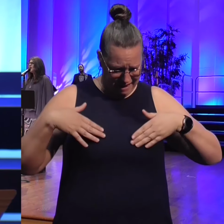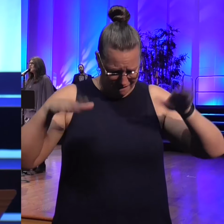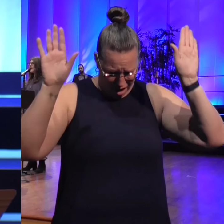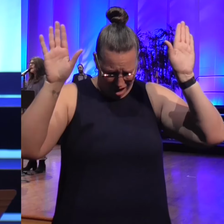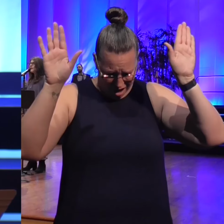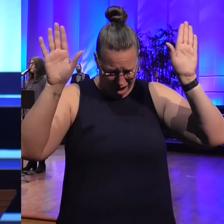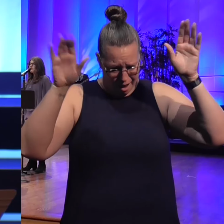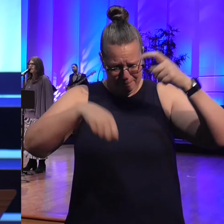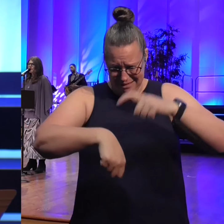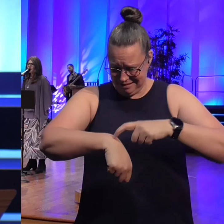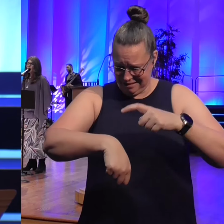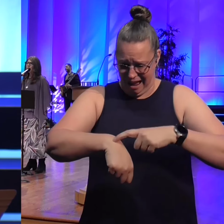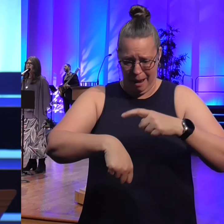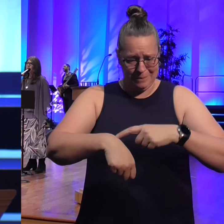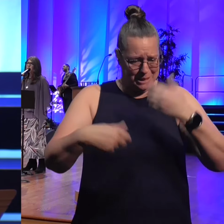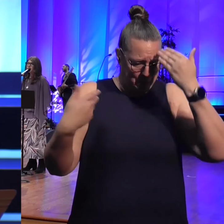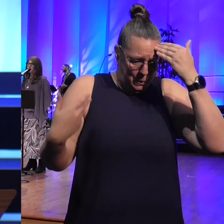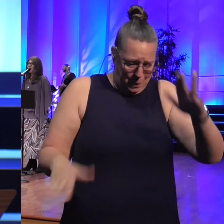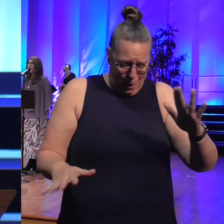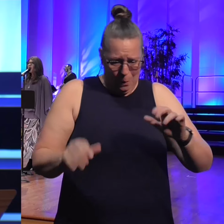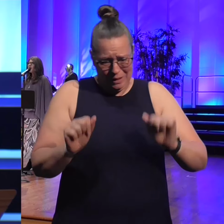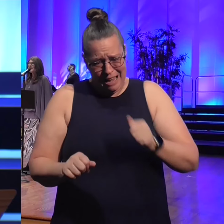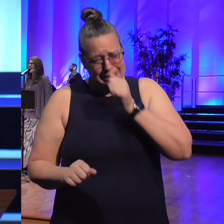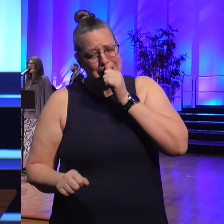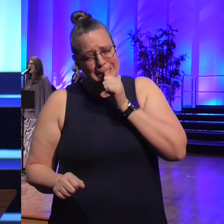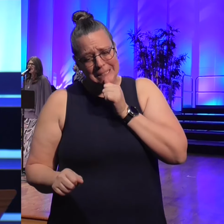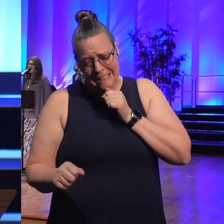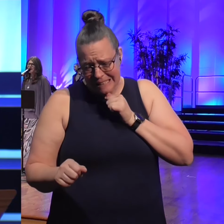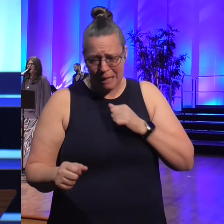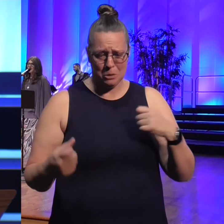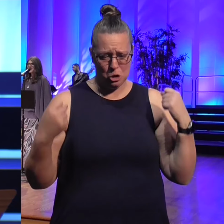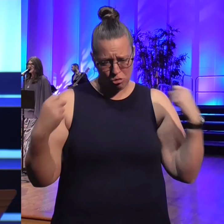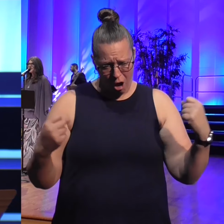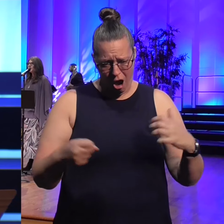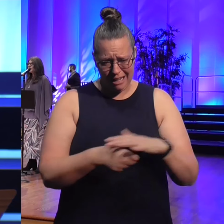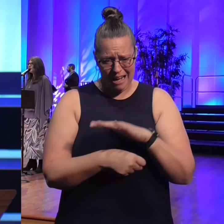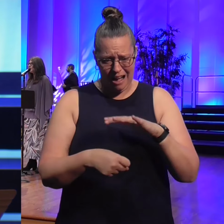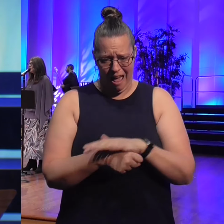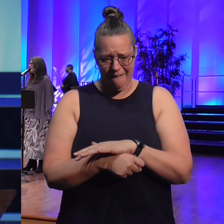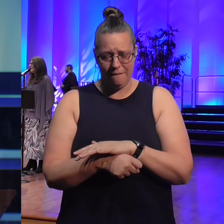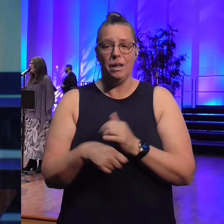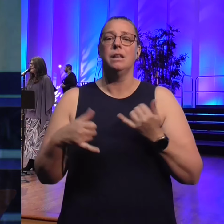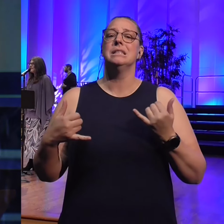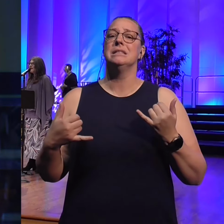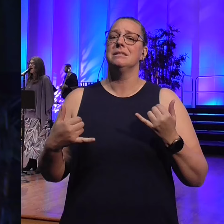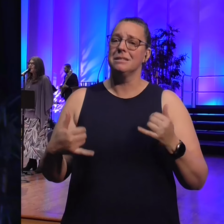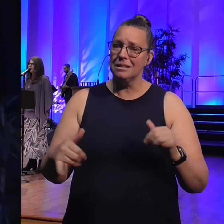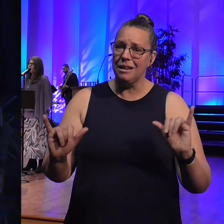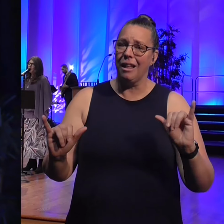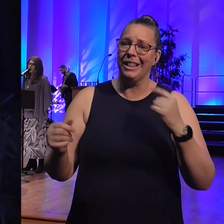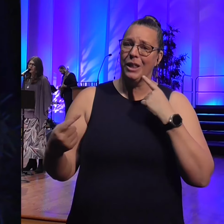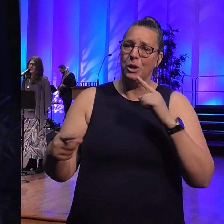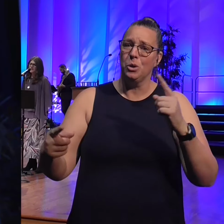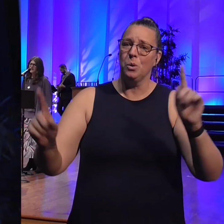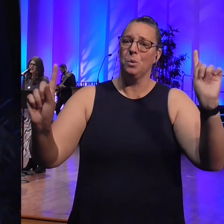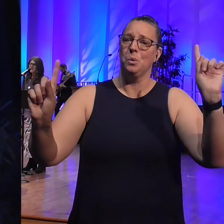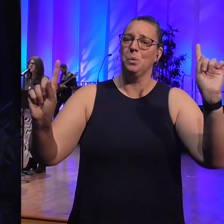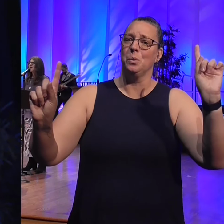up, times you didn't know if you were strong enough, still you got